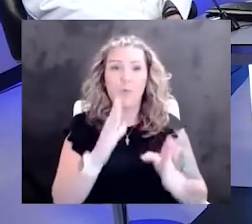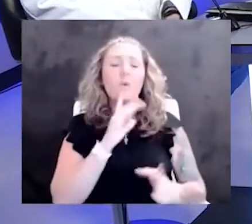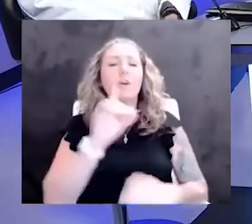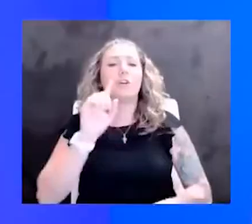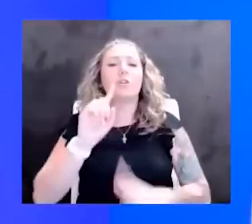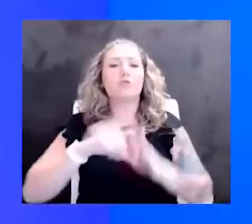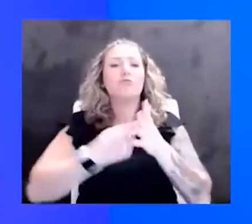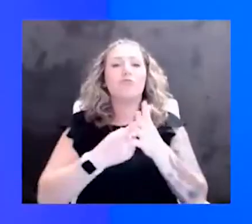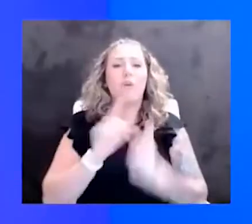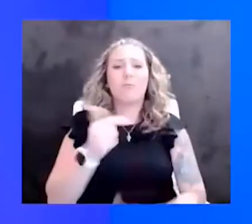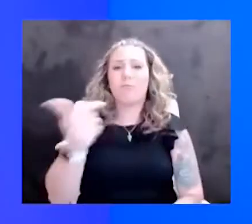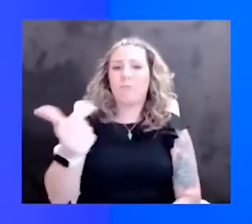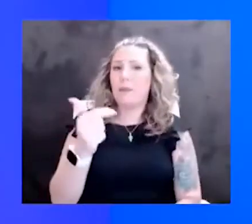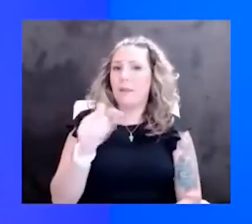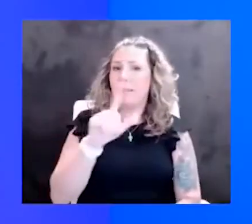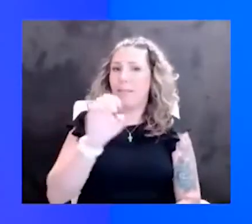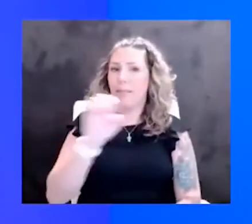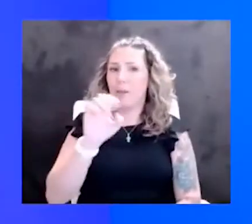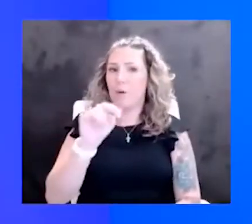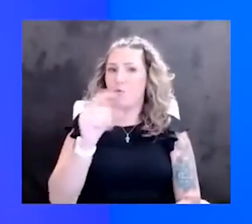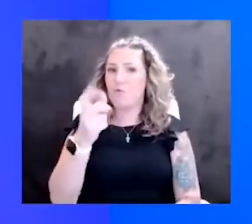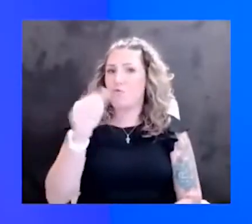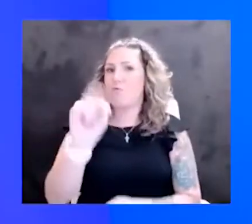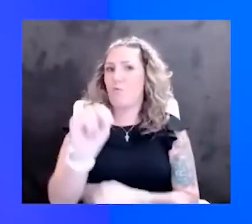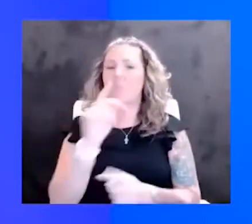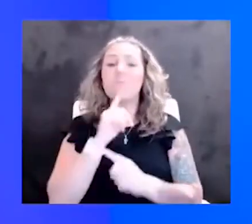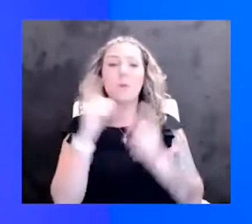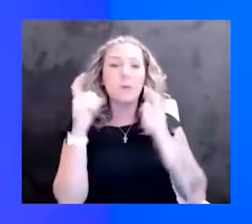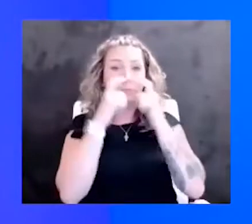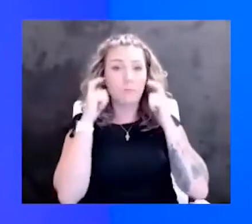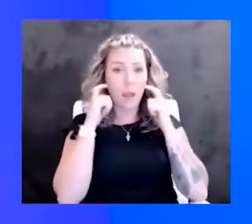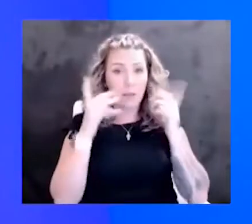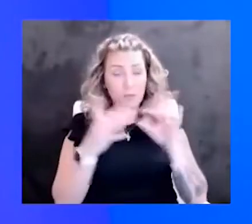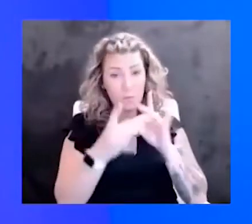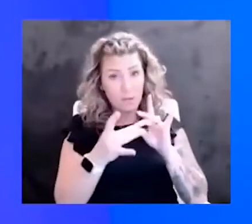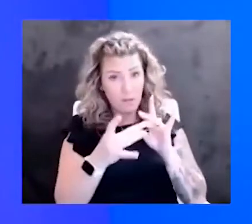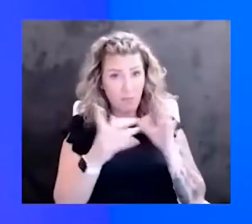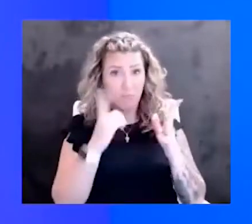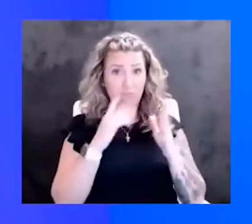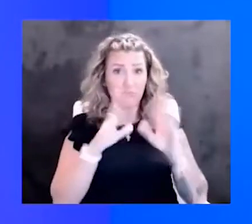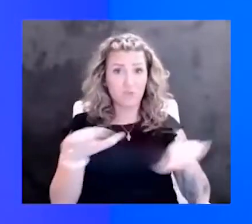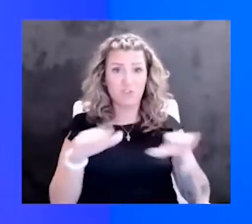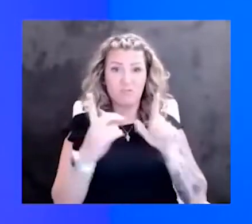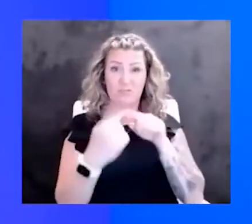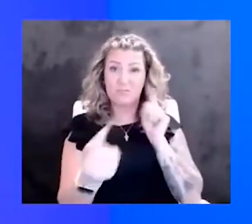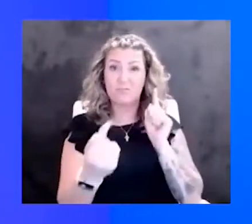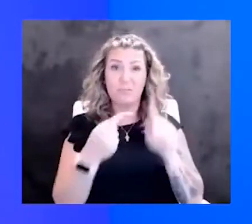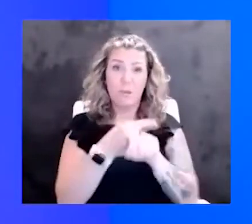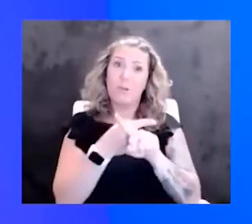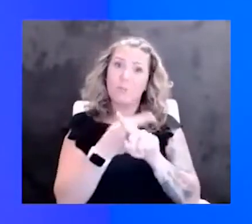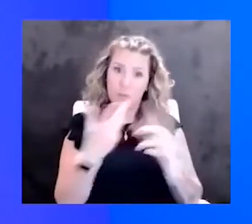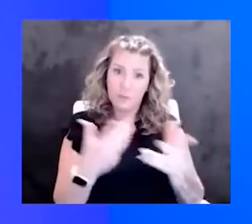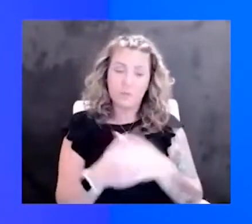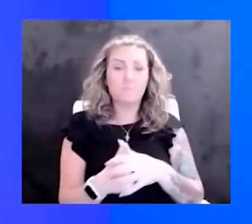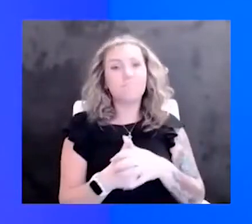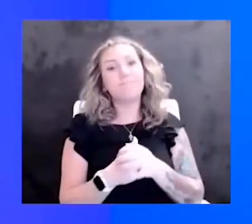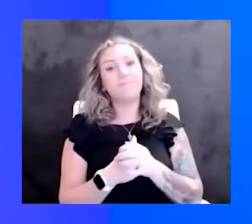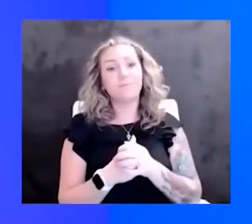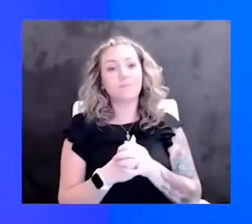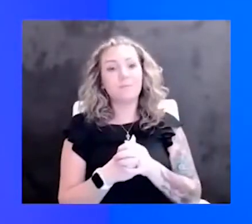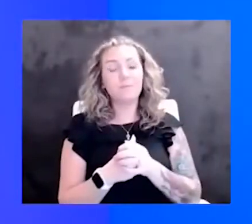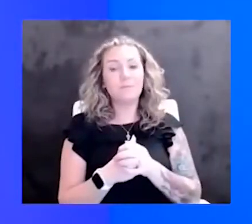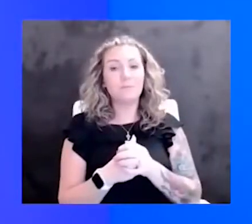Lee Norman. Yeah, the masks in children is very controversial, and I probably hear more